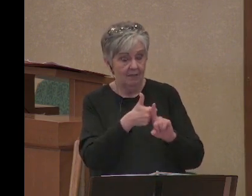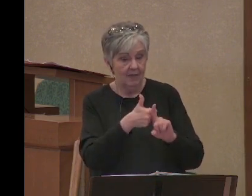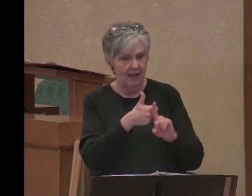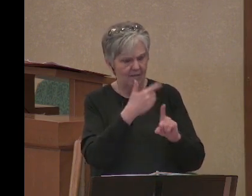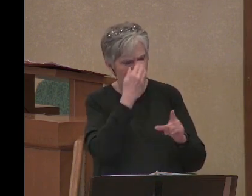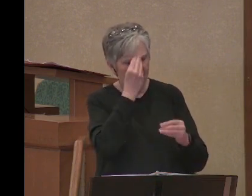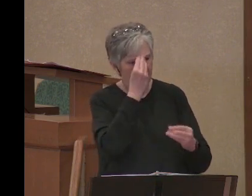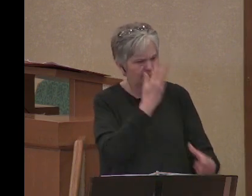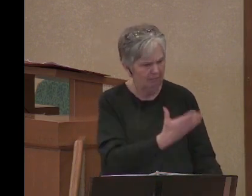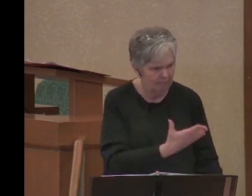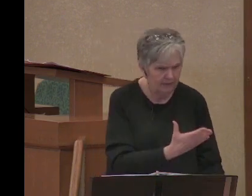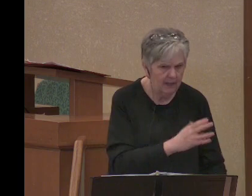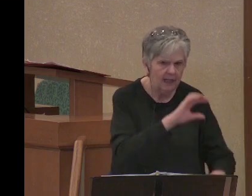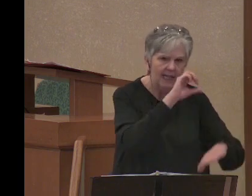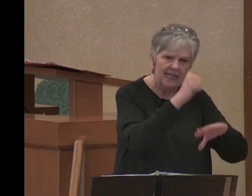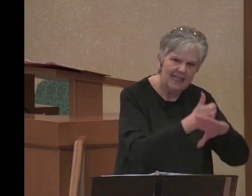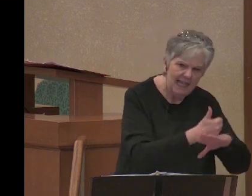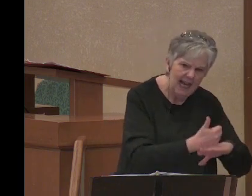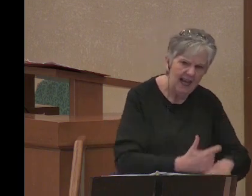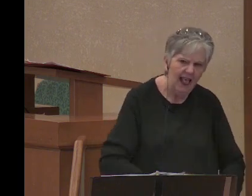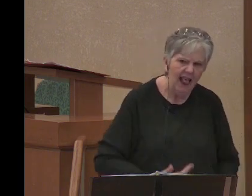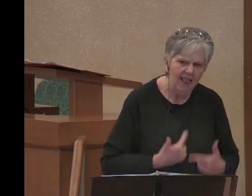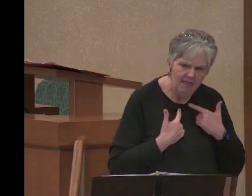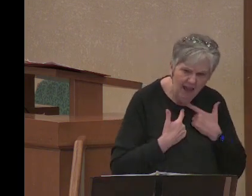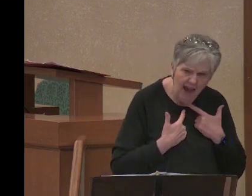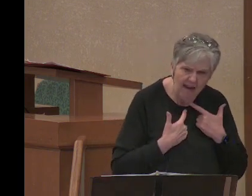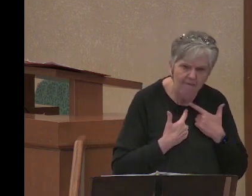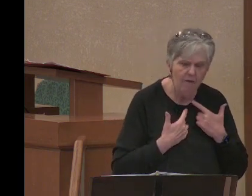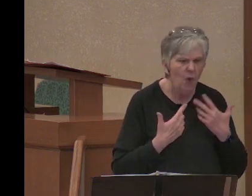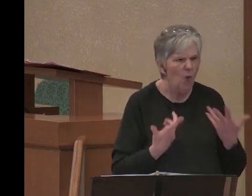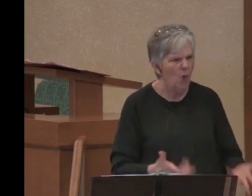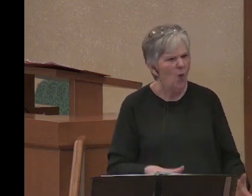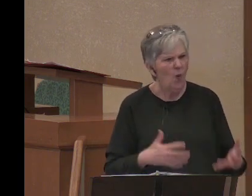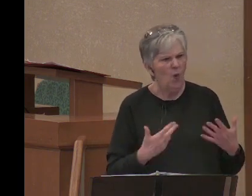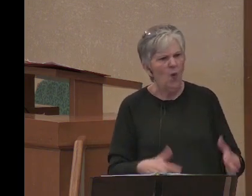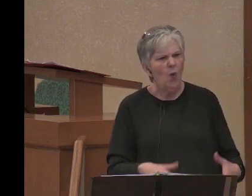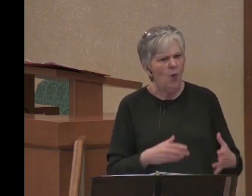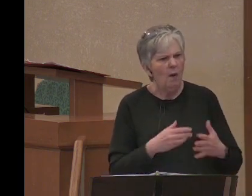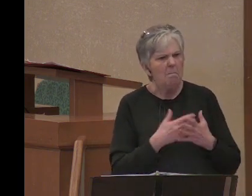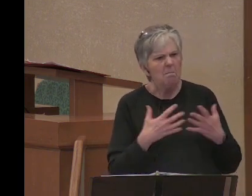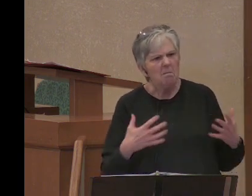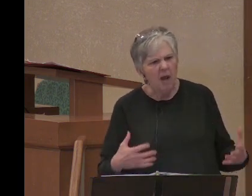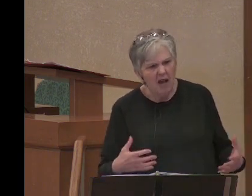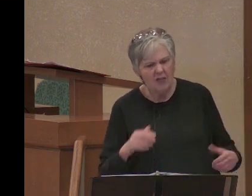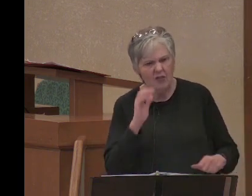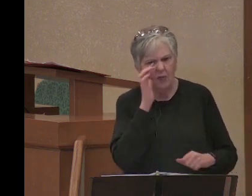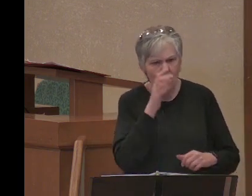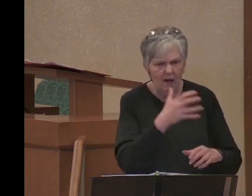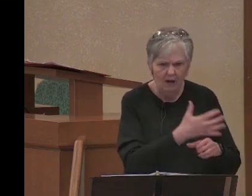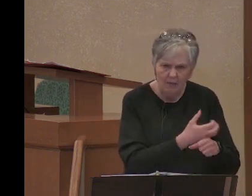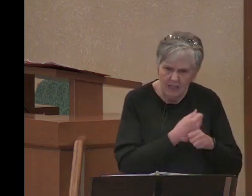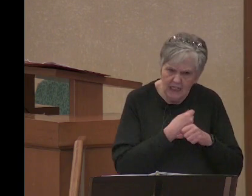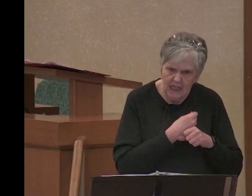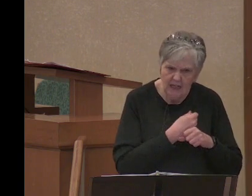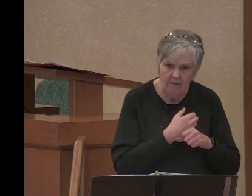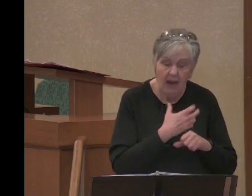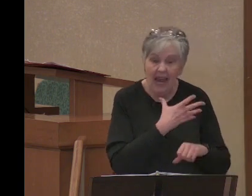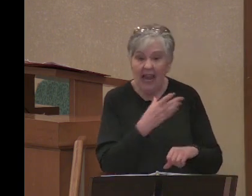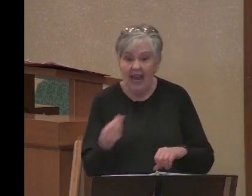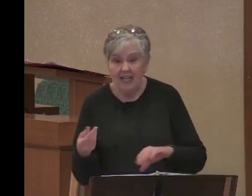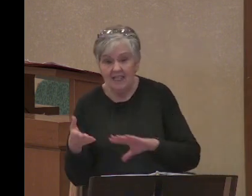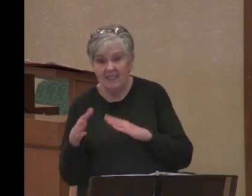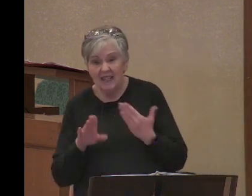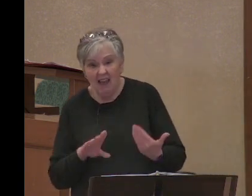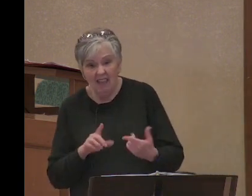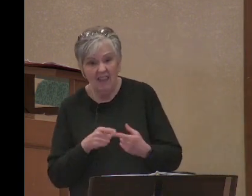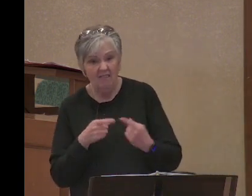that God has set before them life and prosperity and death and adversity. And Moses